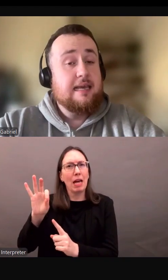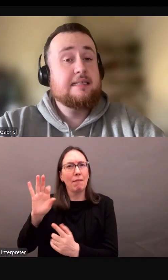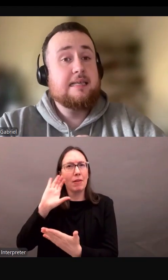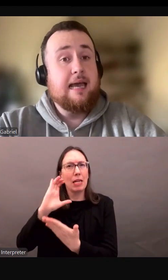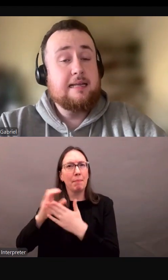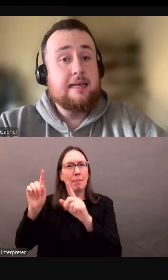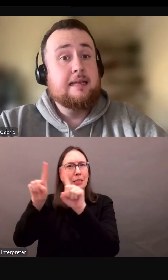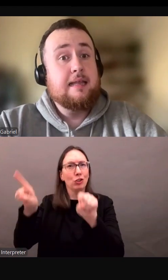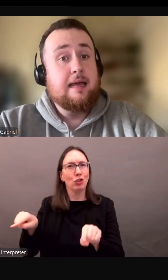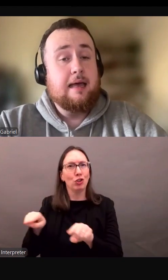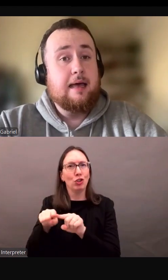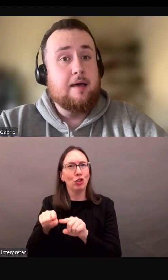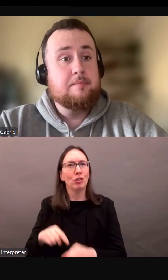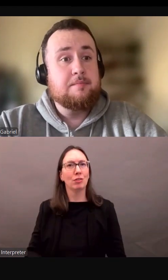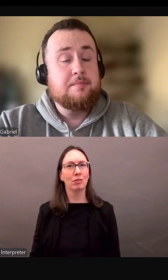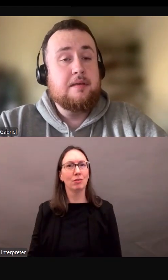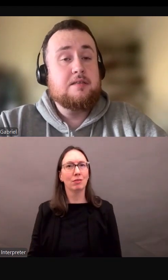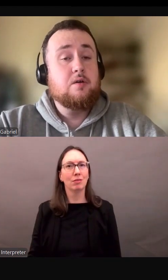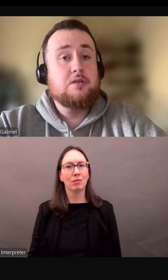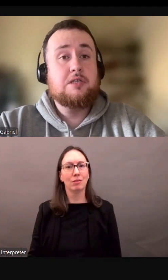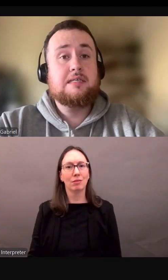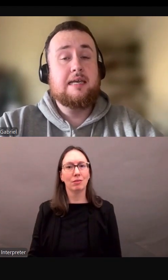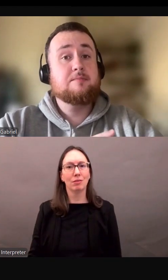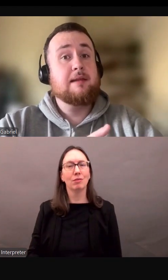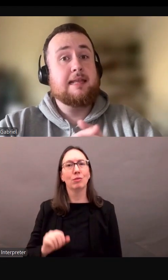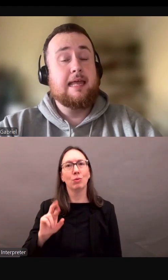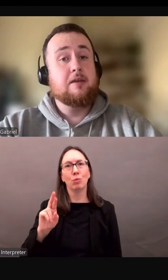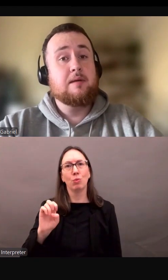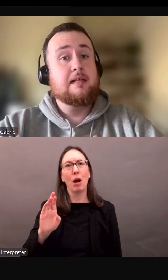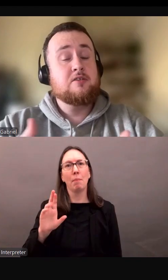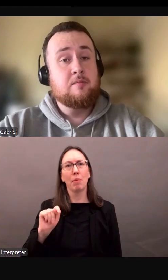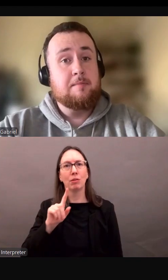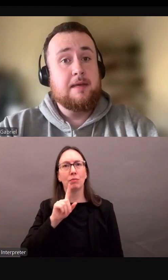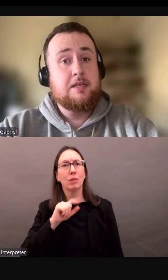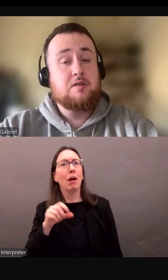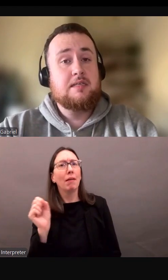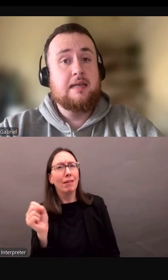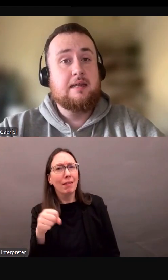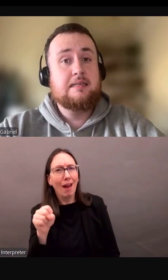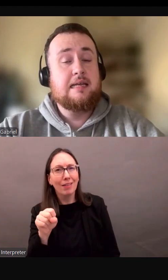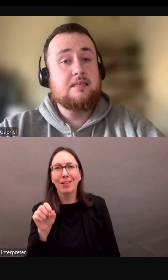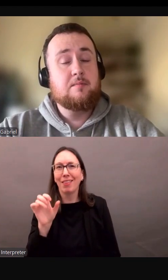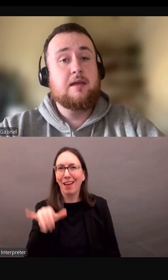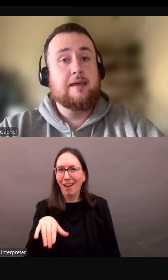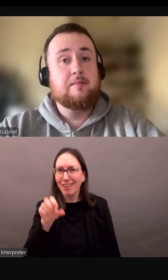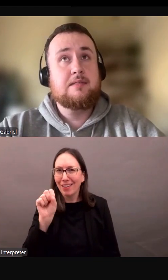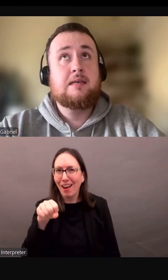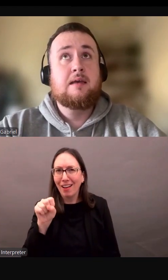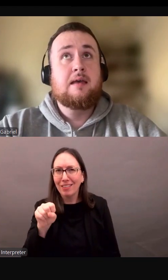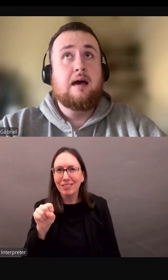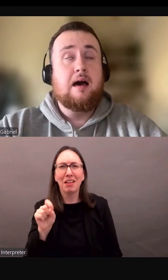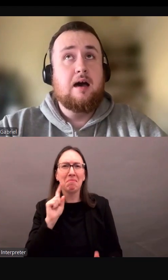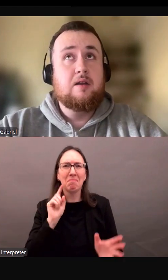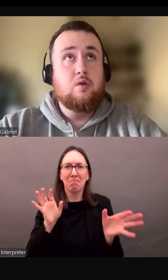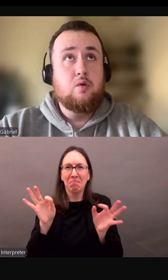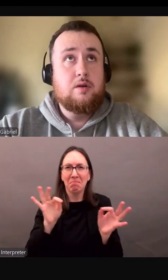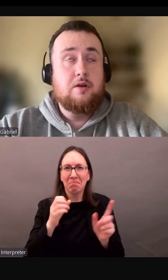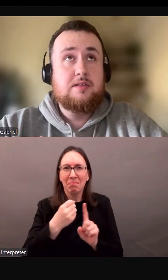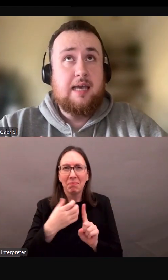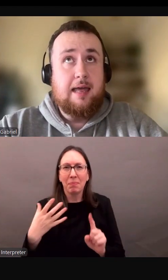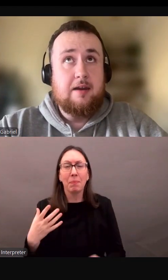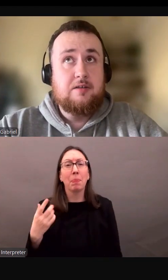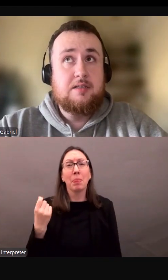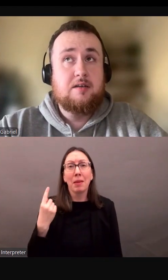Yes, exactly. So just to explain to anyone else who might be interested is that sometimes on